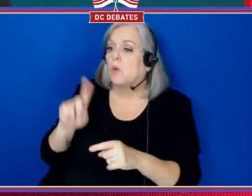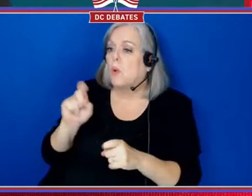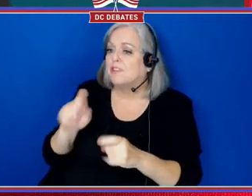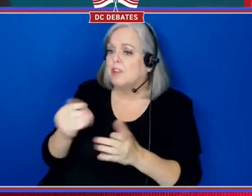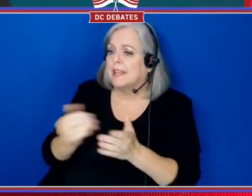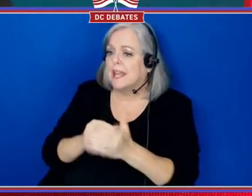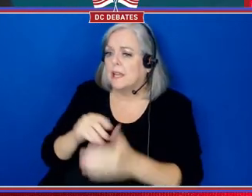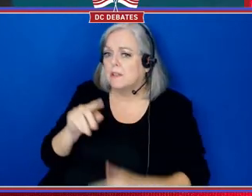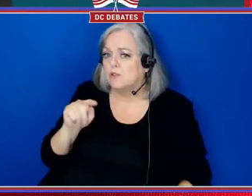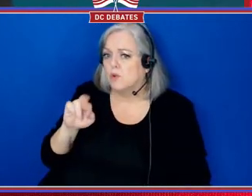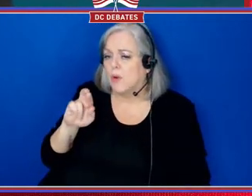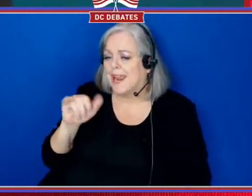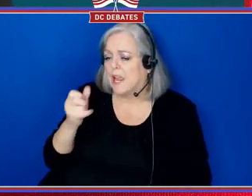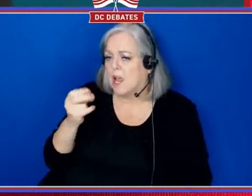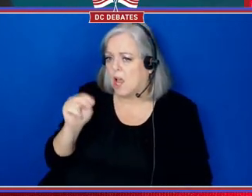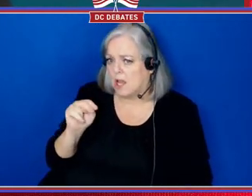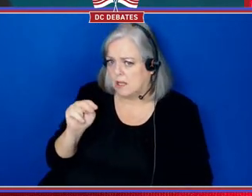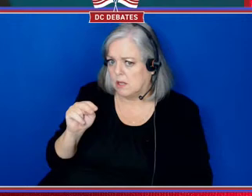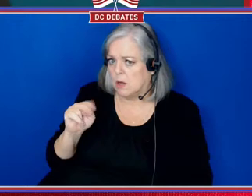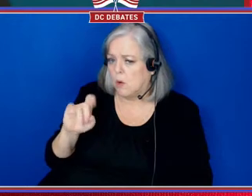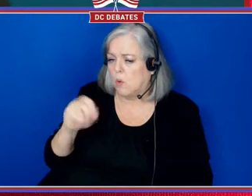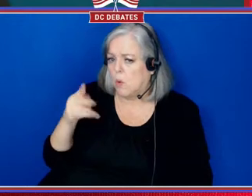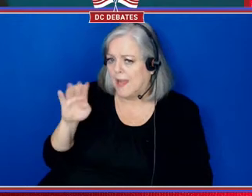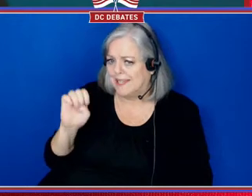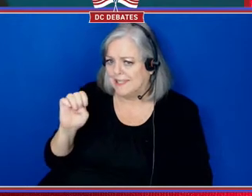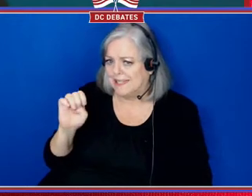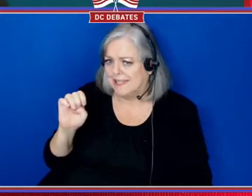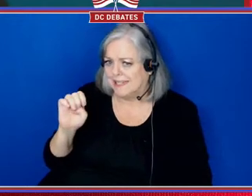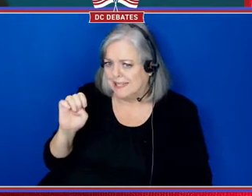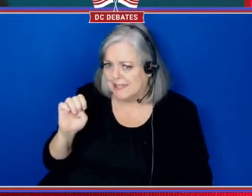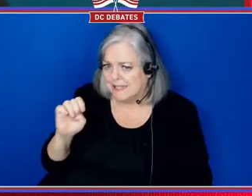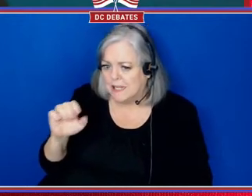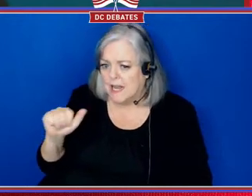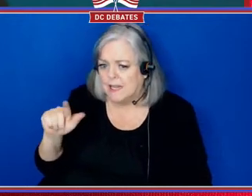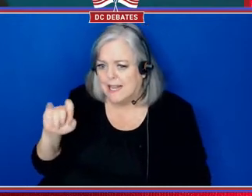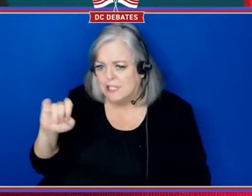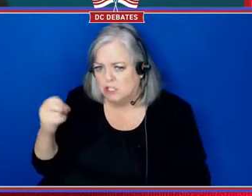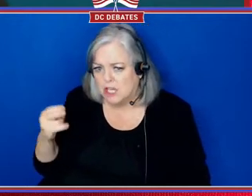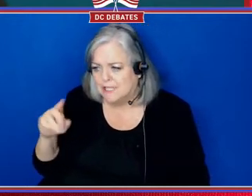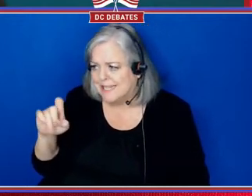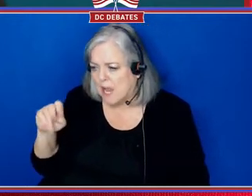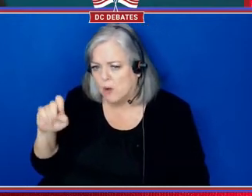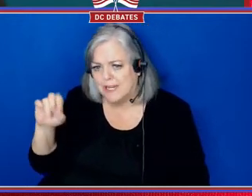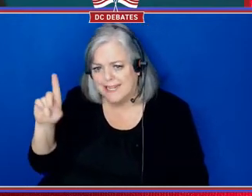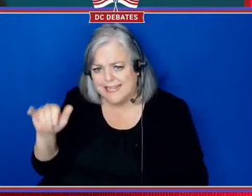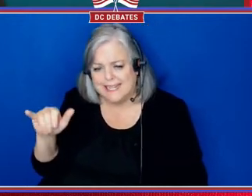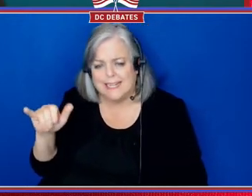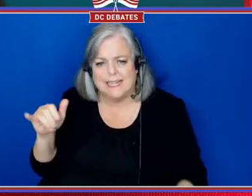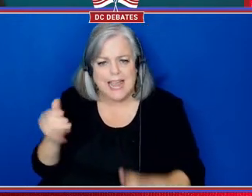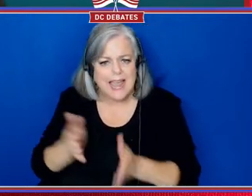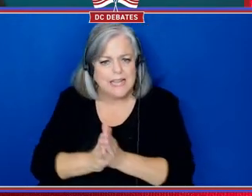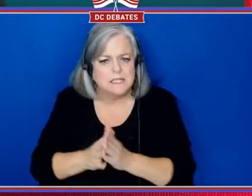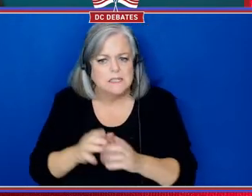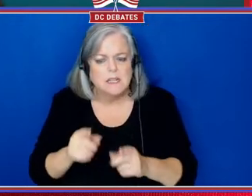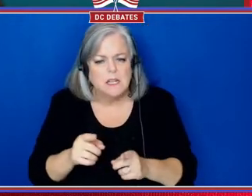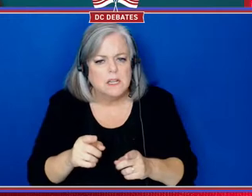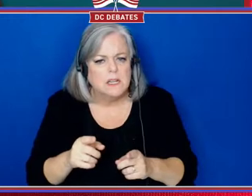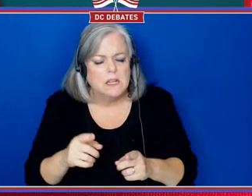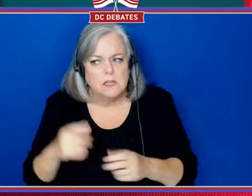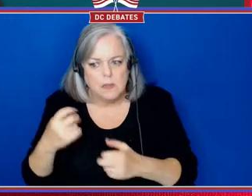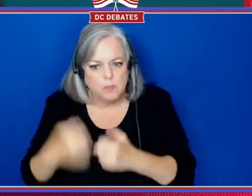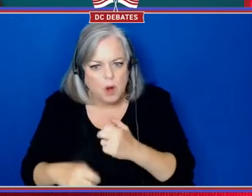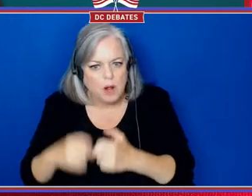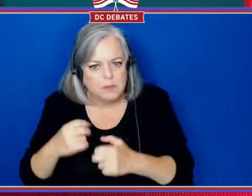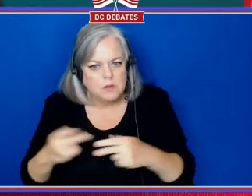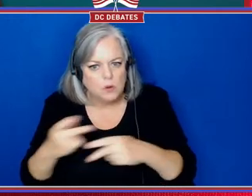Dowdy asks, WMATA has been plagued with problems, and it seems to be only getting worse. What would you do to help